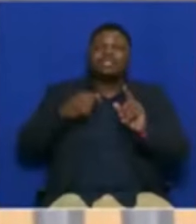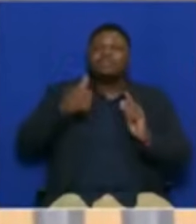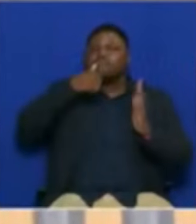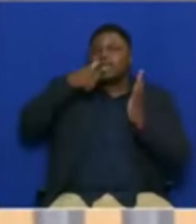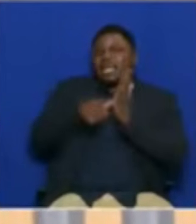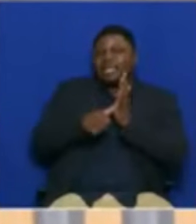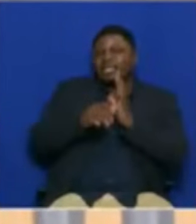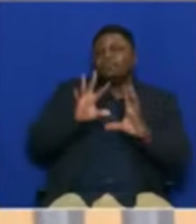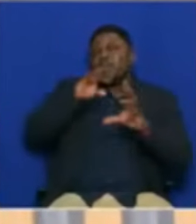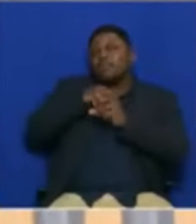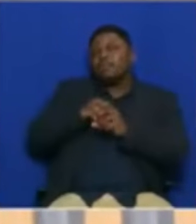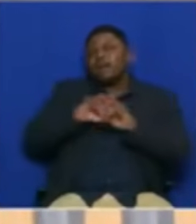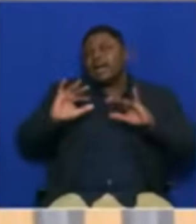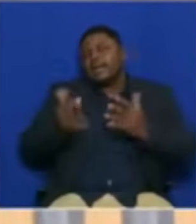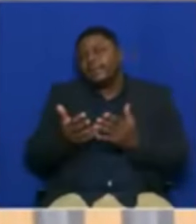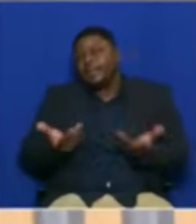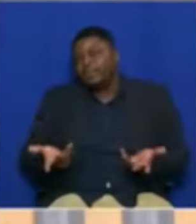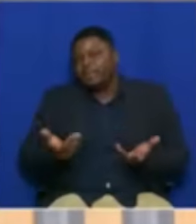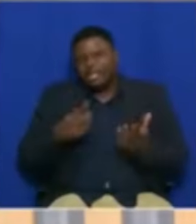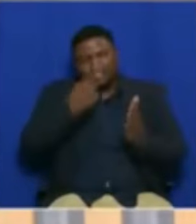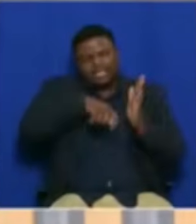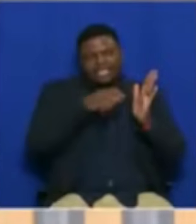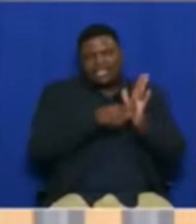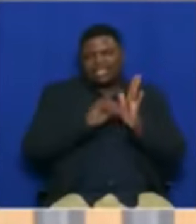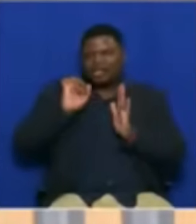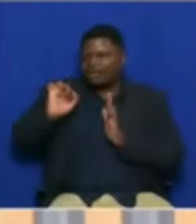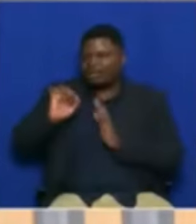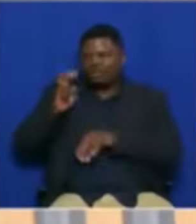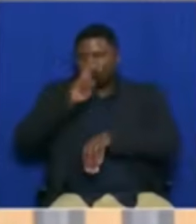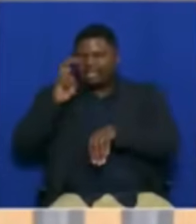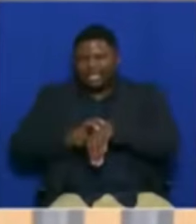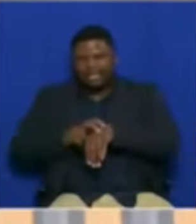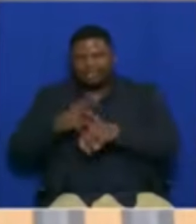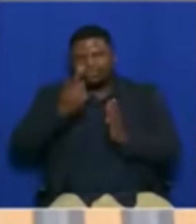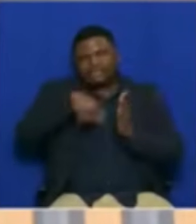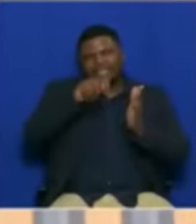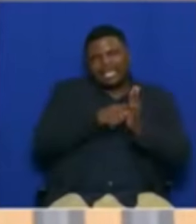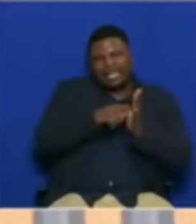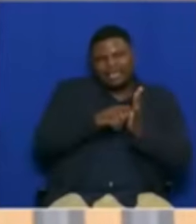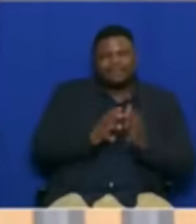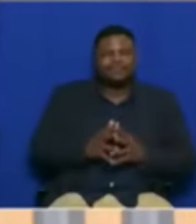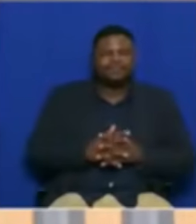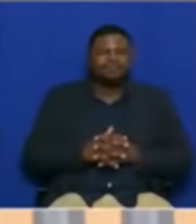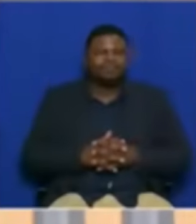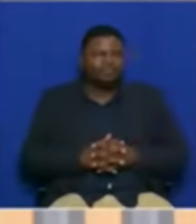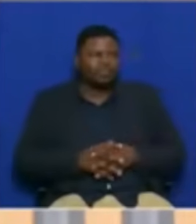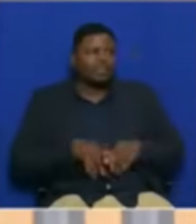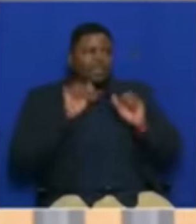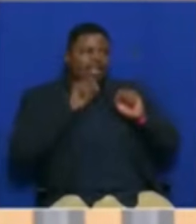that was heard, Commissioner, let me just correct it. And let me get a clear understanding on the letter.